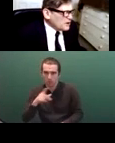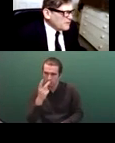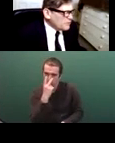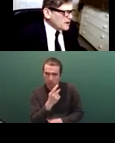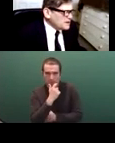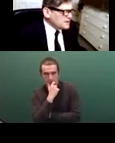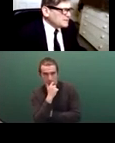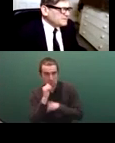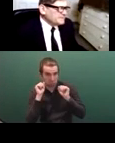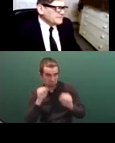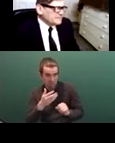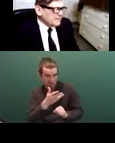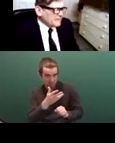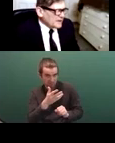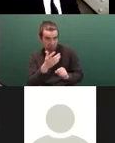it on.